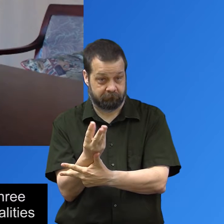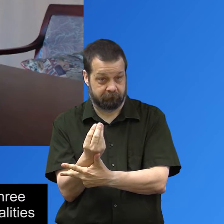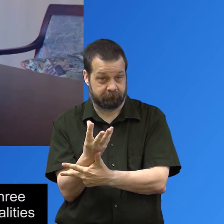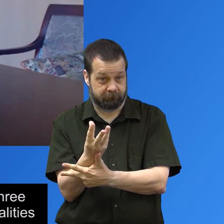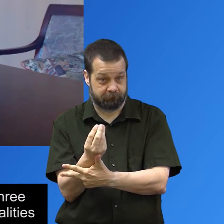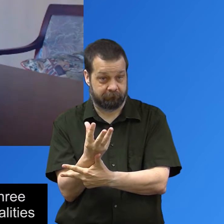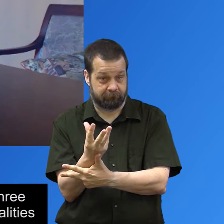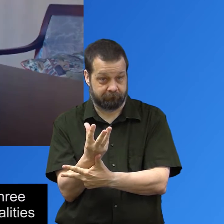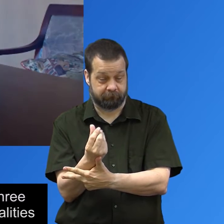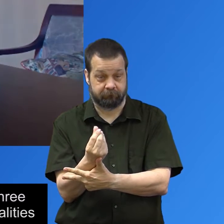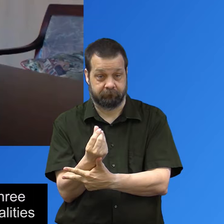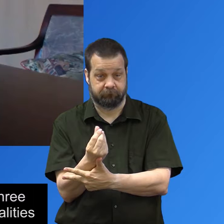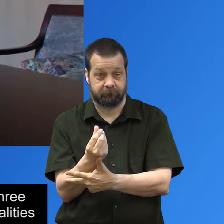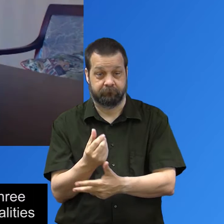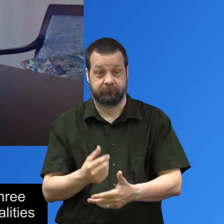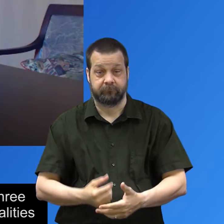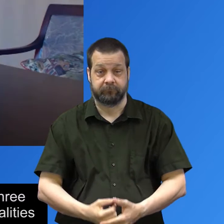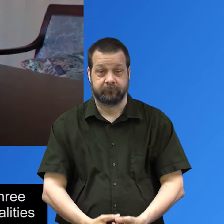signals light,